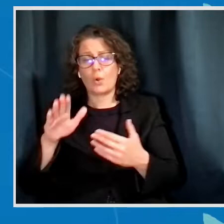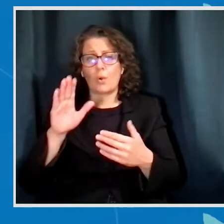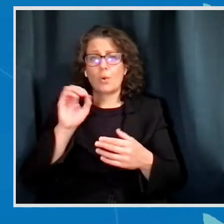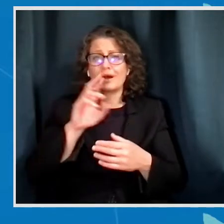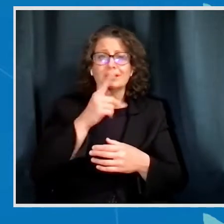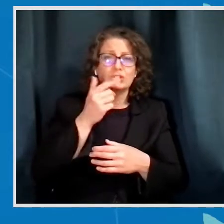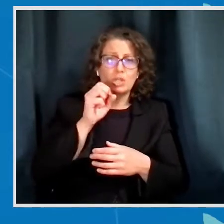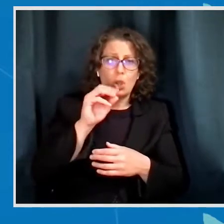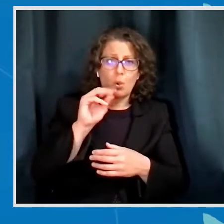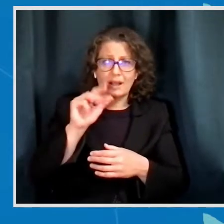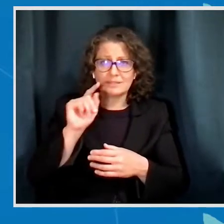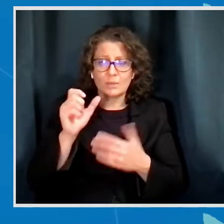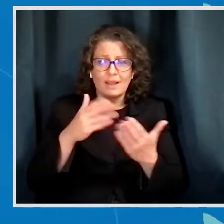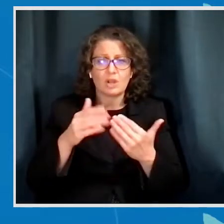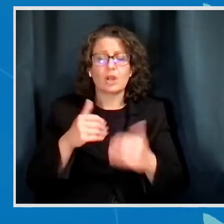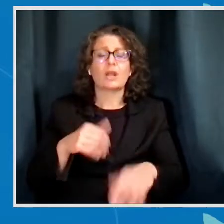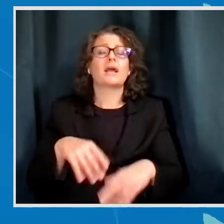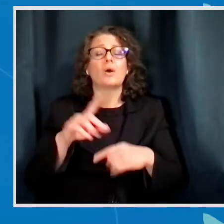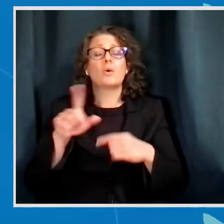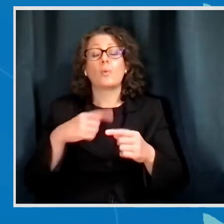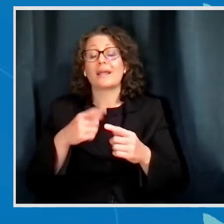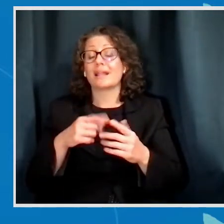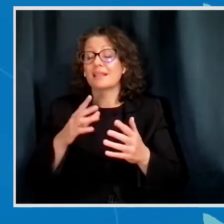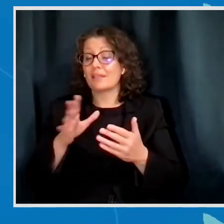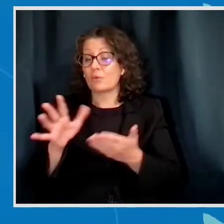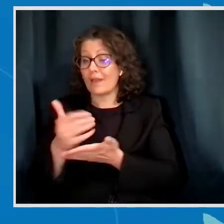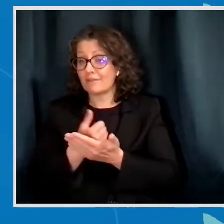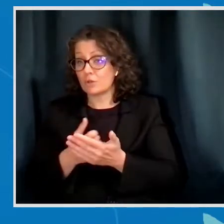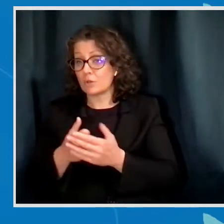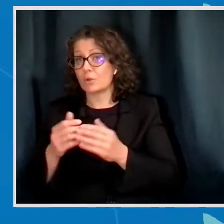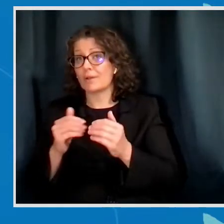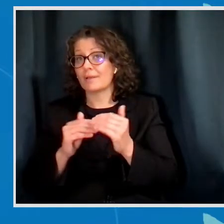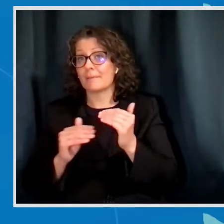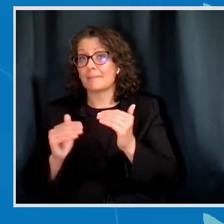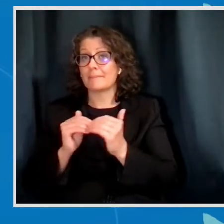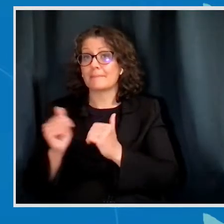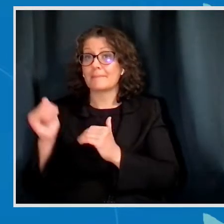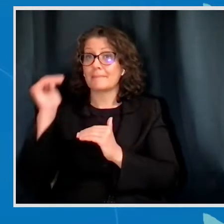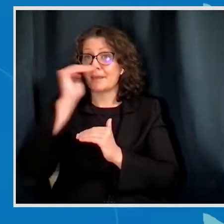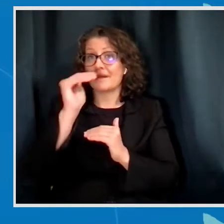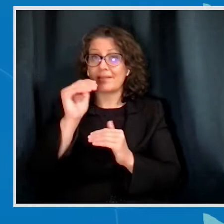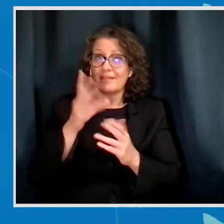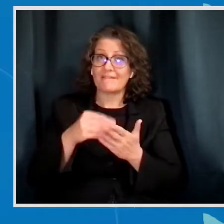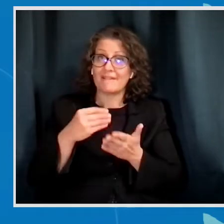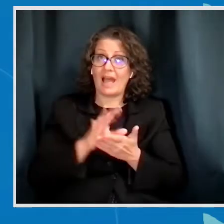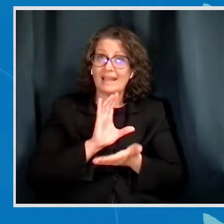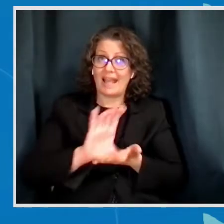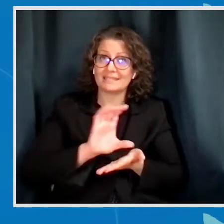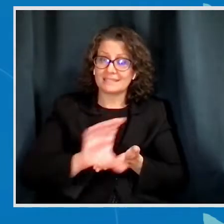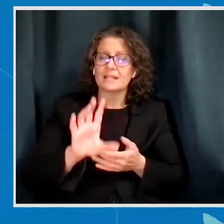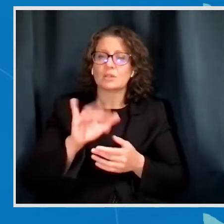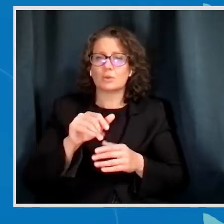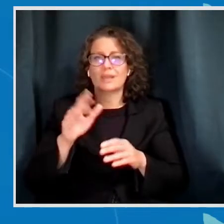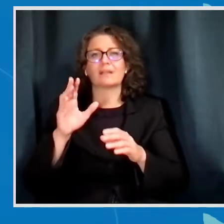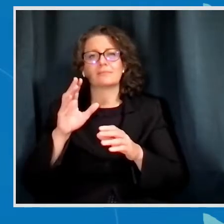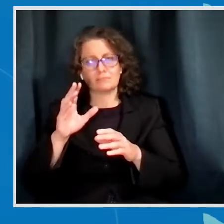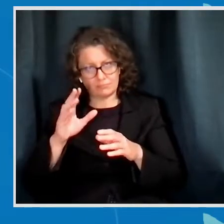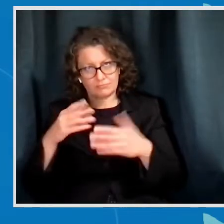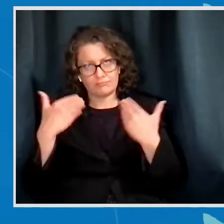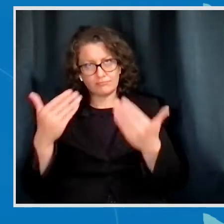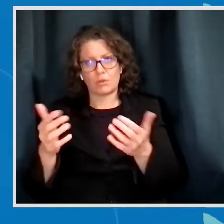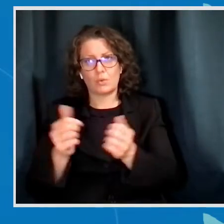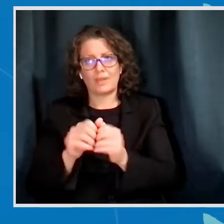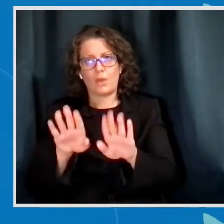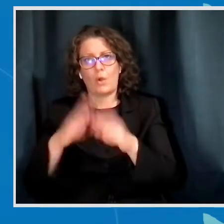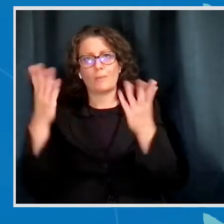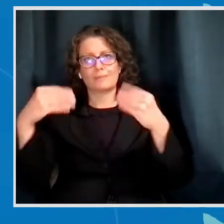the test of being able to support the financing, you could bank that in the open marketplace. That's one way to approach it. But you can't always